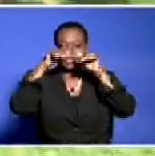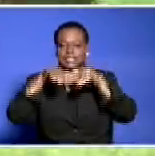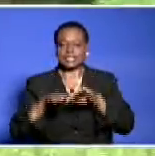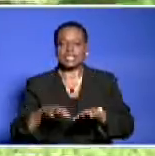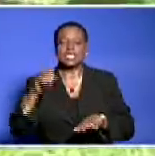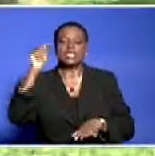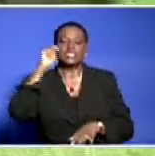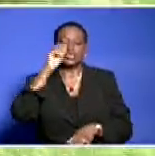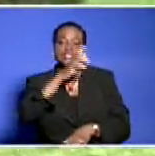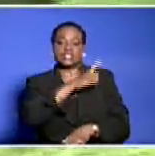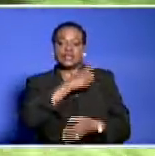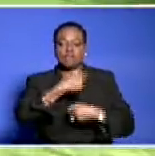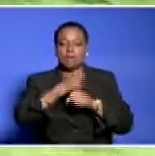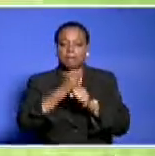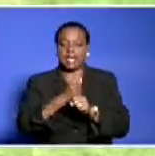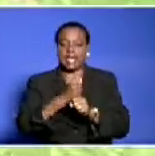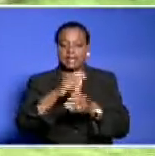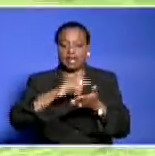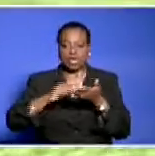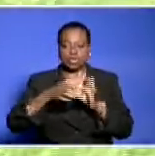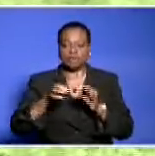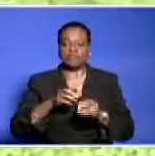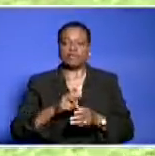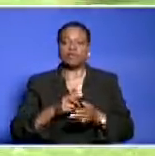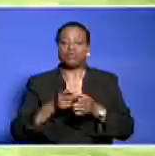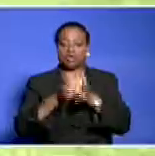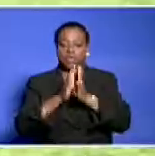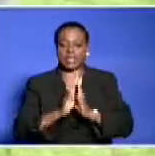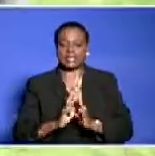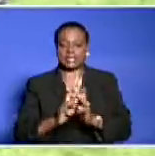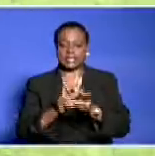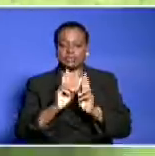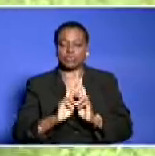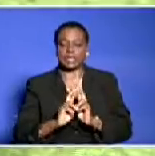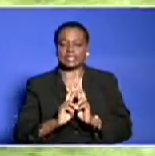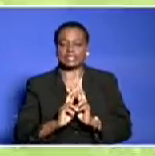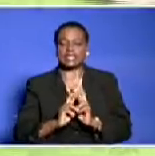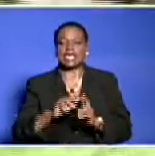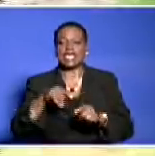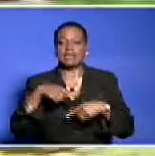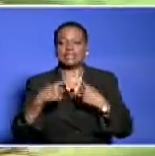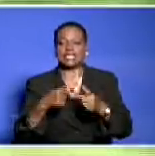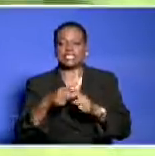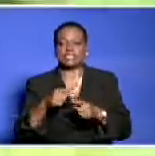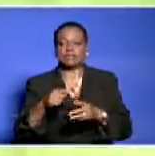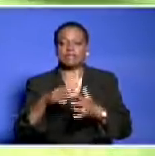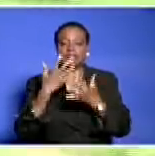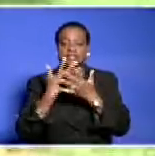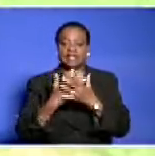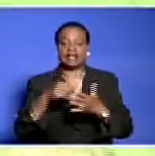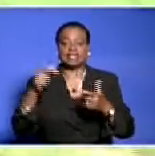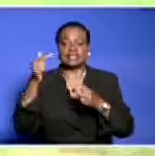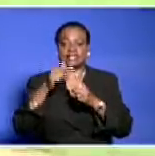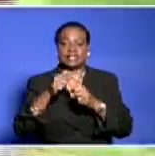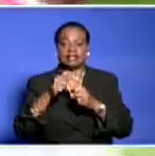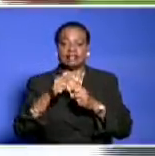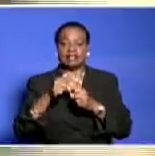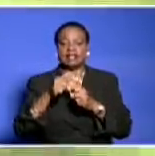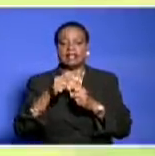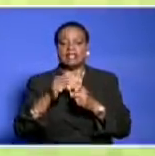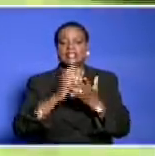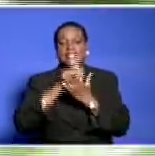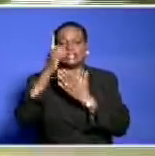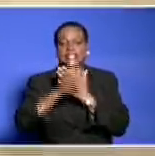DeVoe made a note of that request. Now, Brown has been remanded to the Bahamas Department of Corrections until his next court appearance set